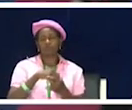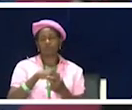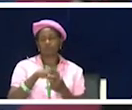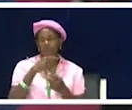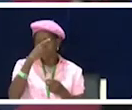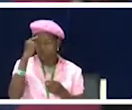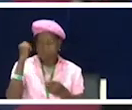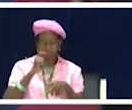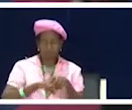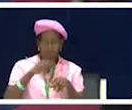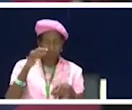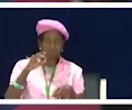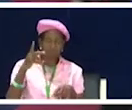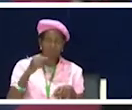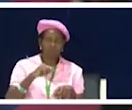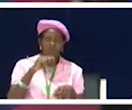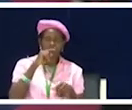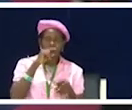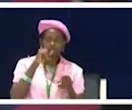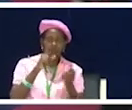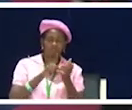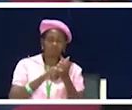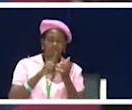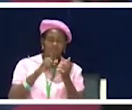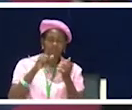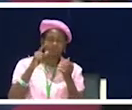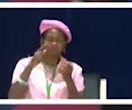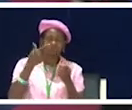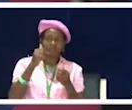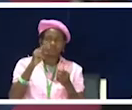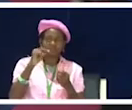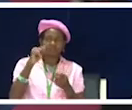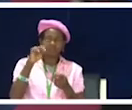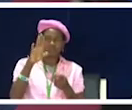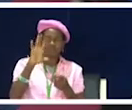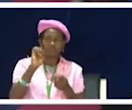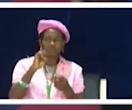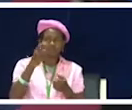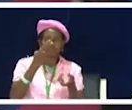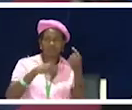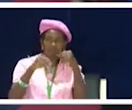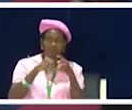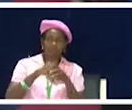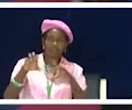Because the time for the Gentiles came only in Acts chapter 10.